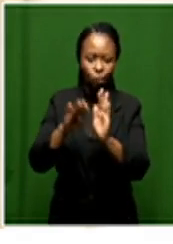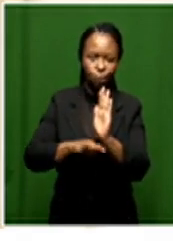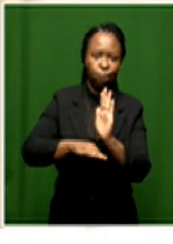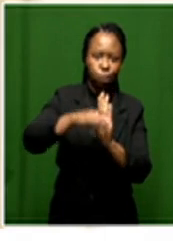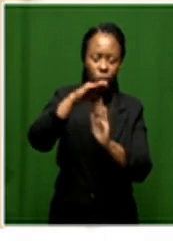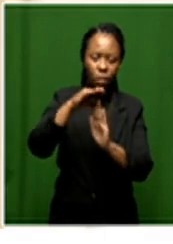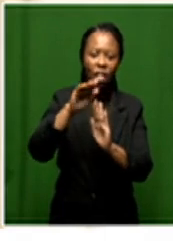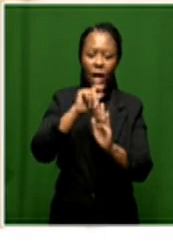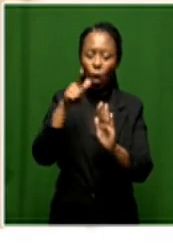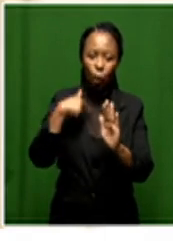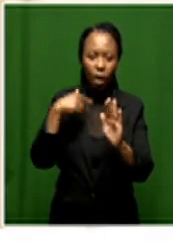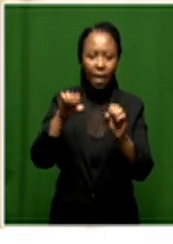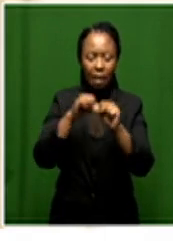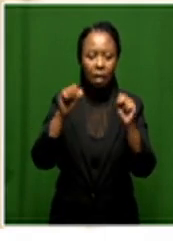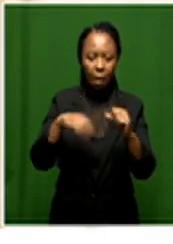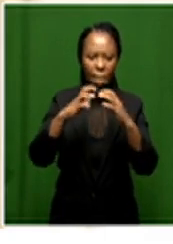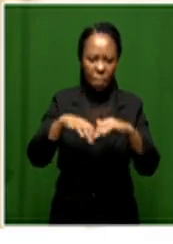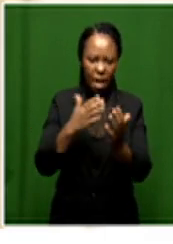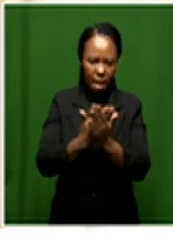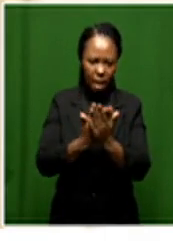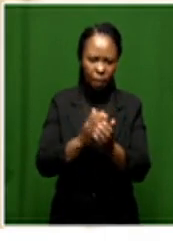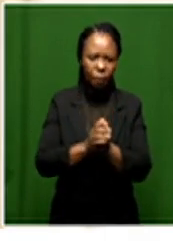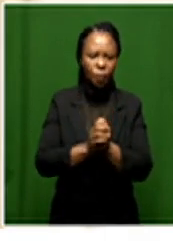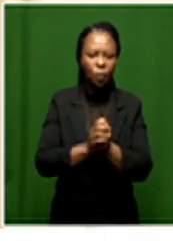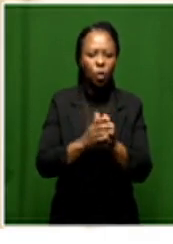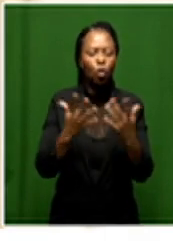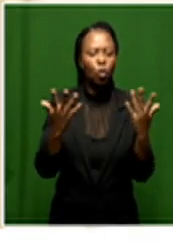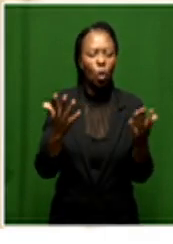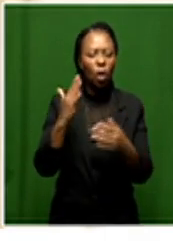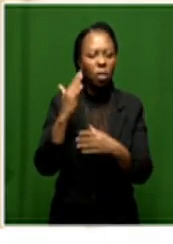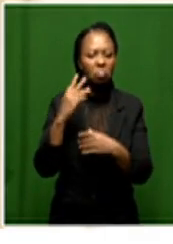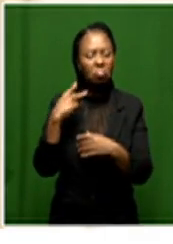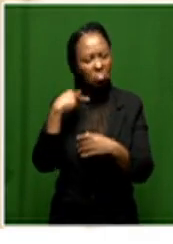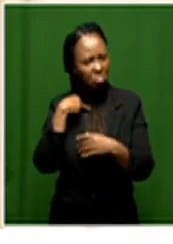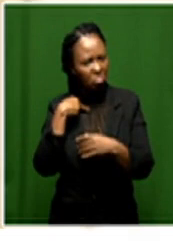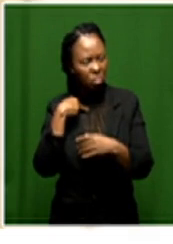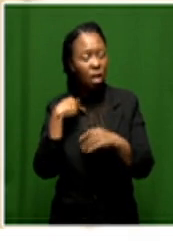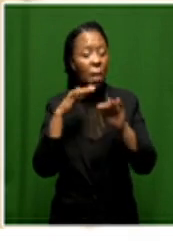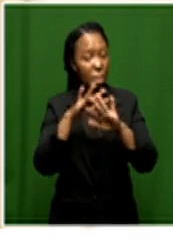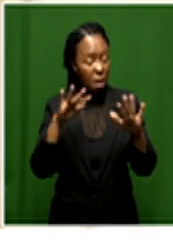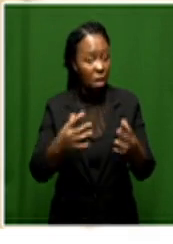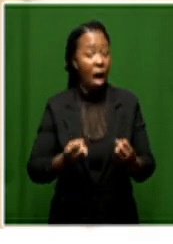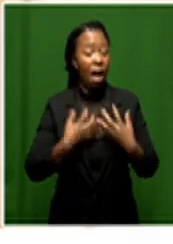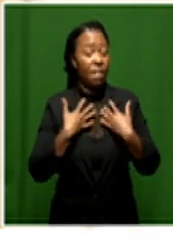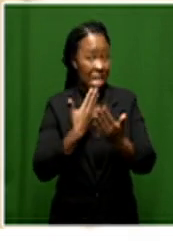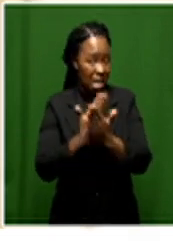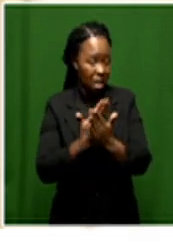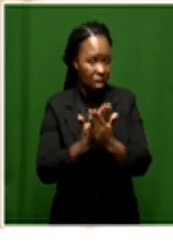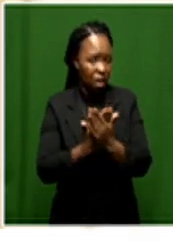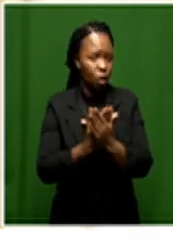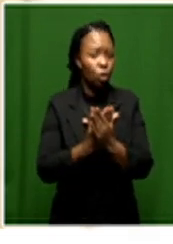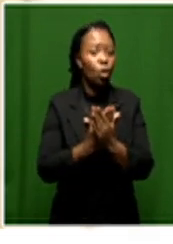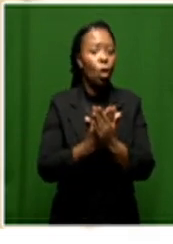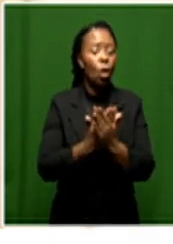the system. It's unfortunately also a zoonosis. It affects people. So people can get infected